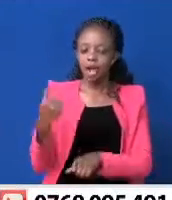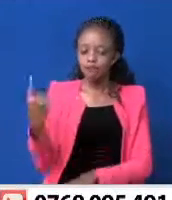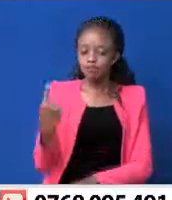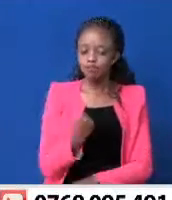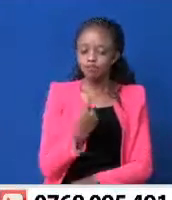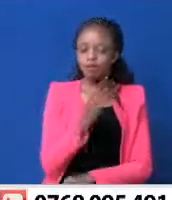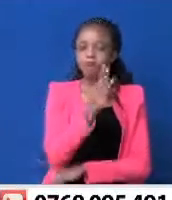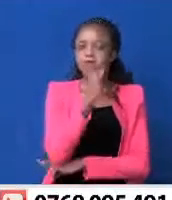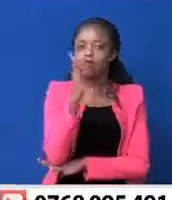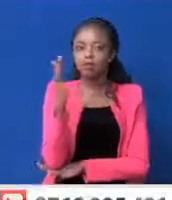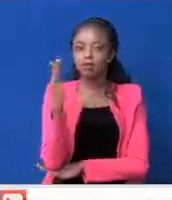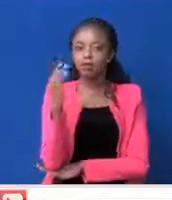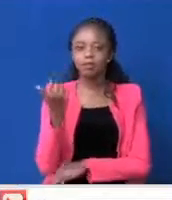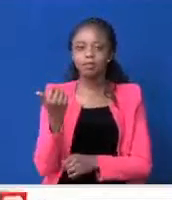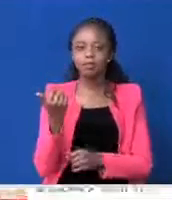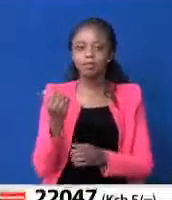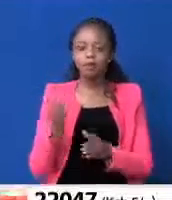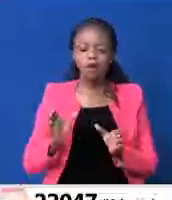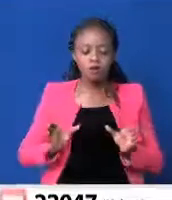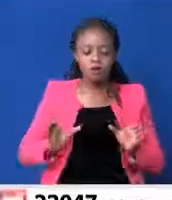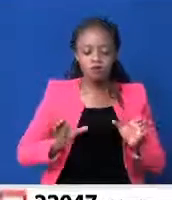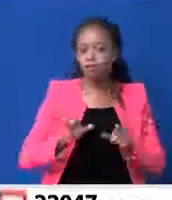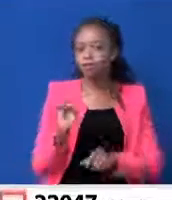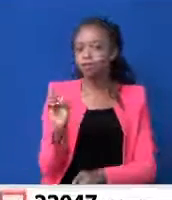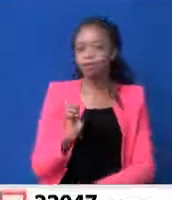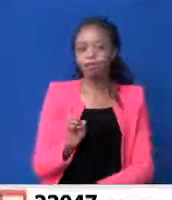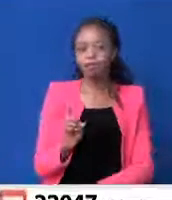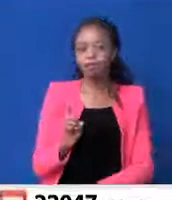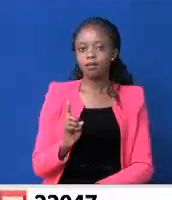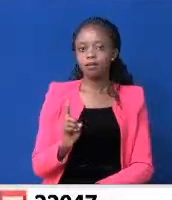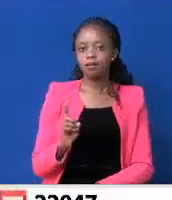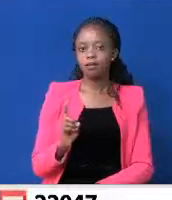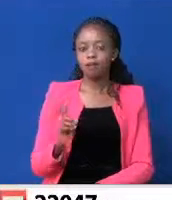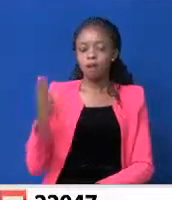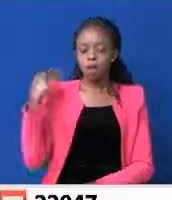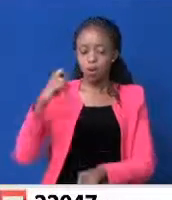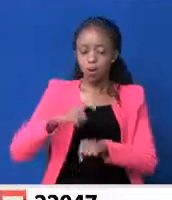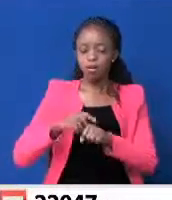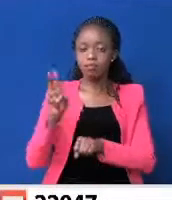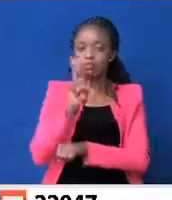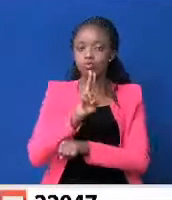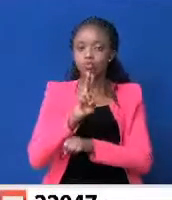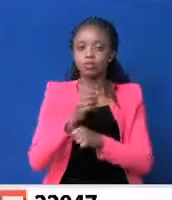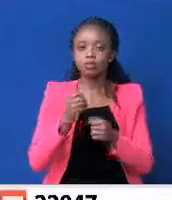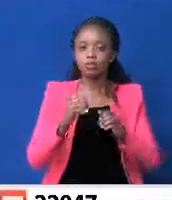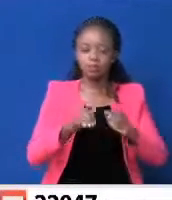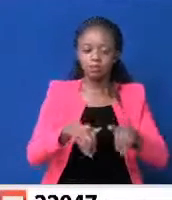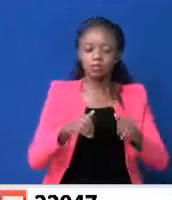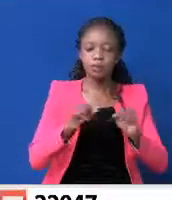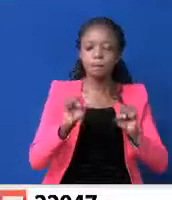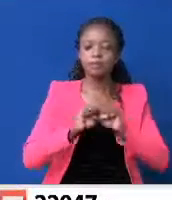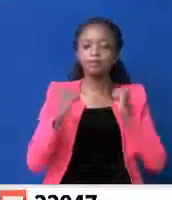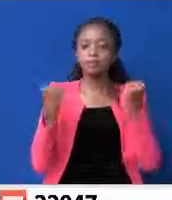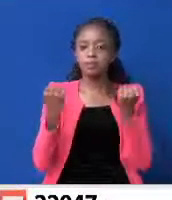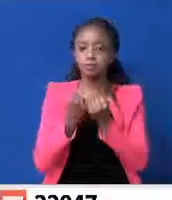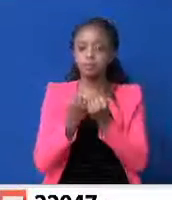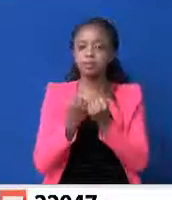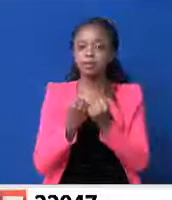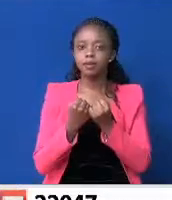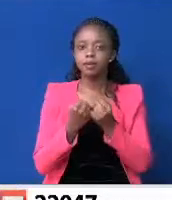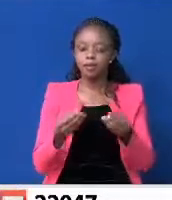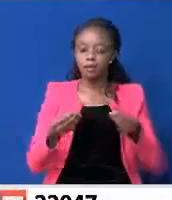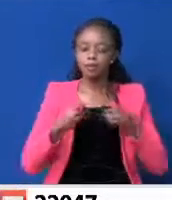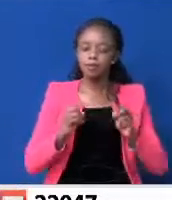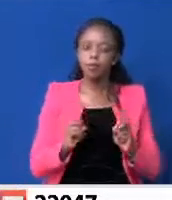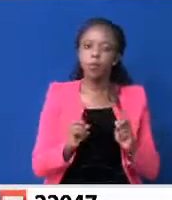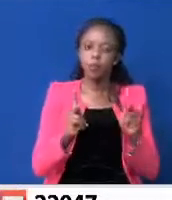kwa kufamia, wakati ule ilikuwa inaitwa shamba system, mambo ya parish ilifanya tukaingia ndani, tulikuwa